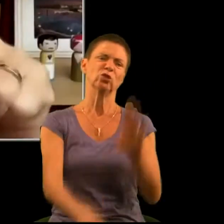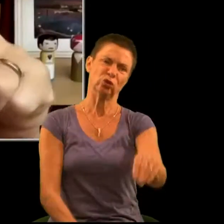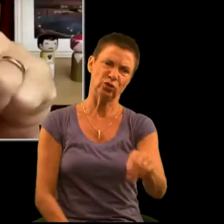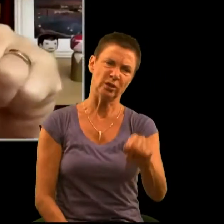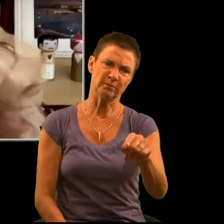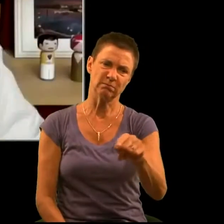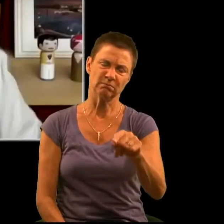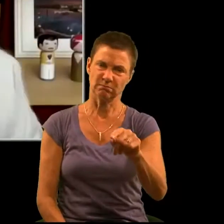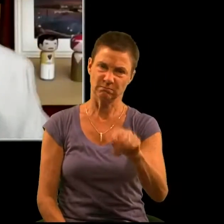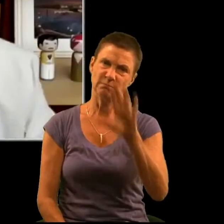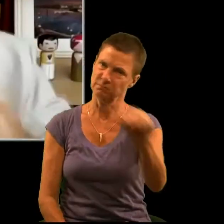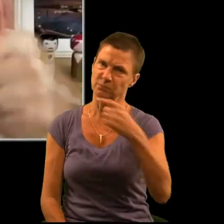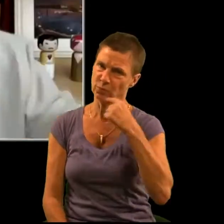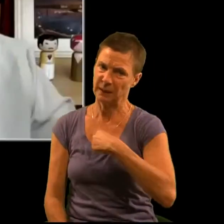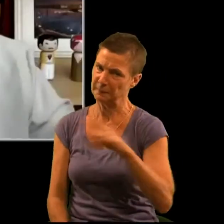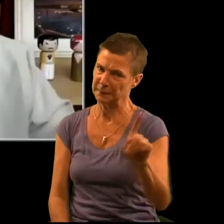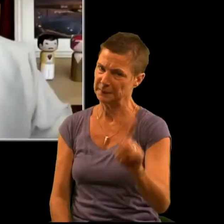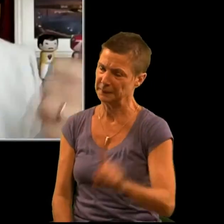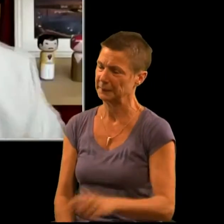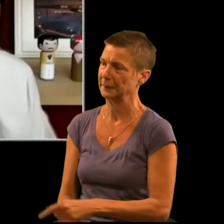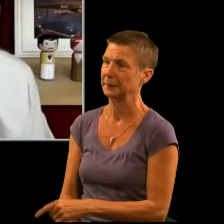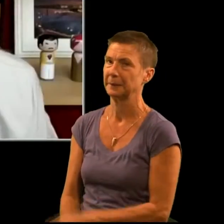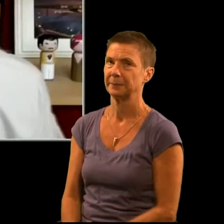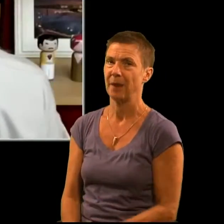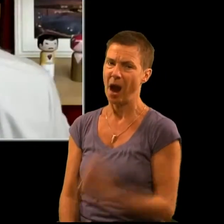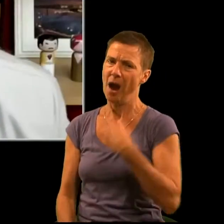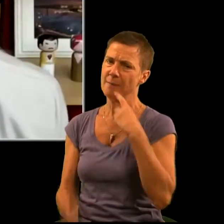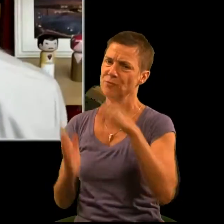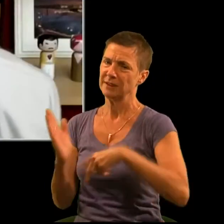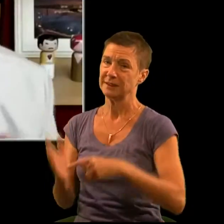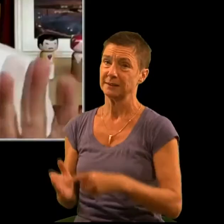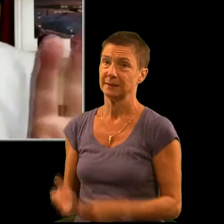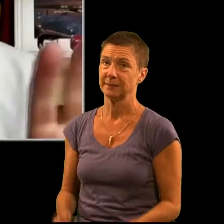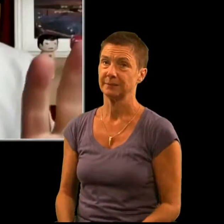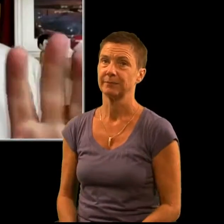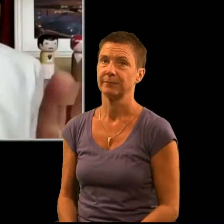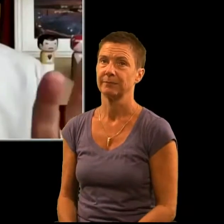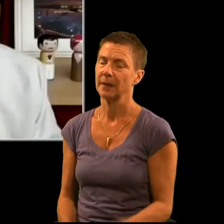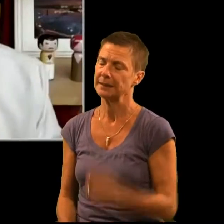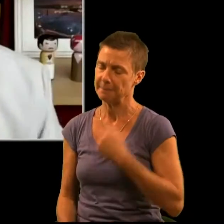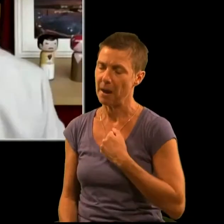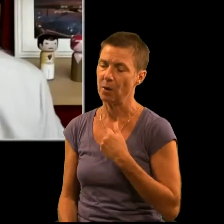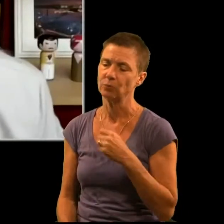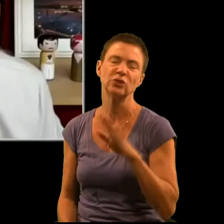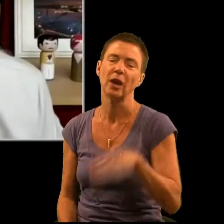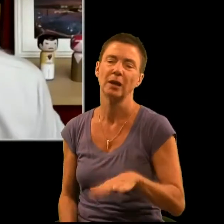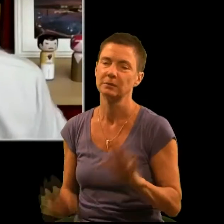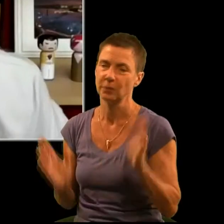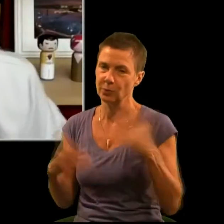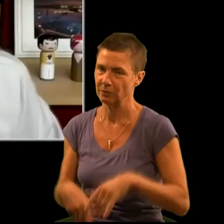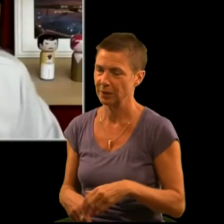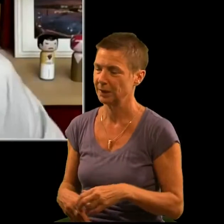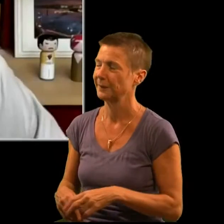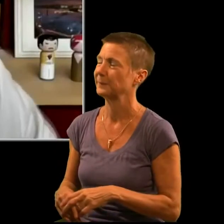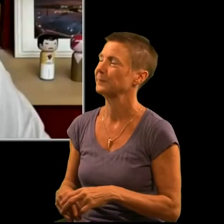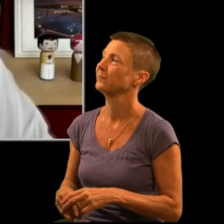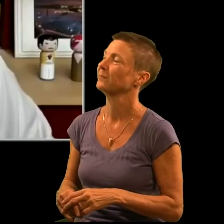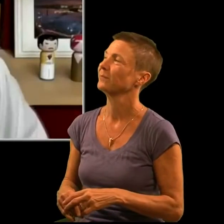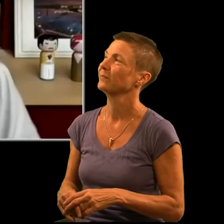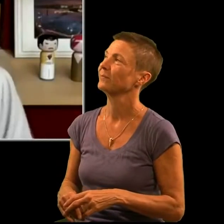your face. Get out of my reading." Yeah, it's okay. It's my own child, so it's fine. I